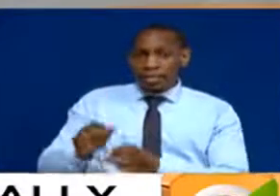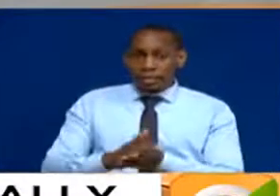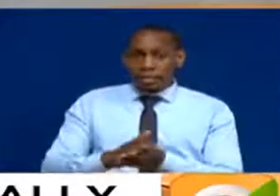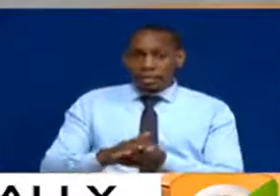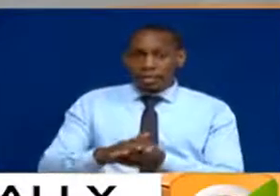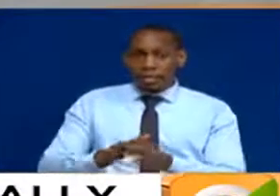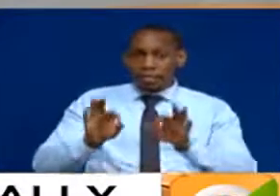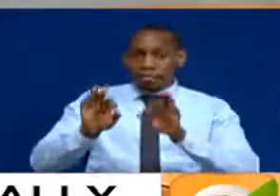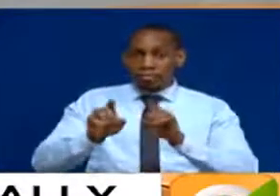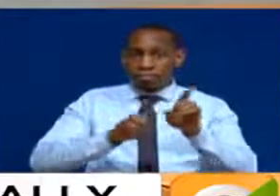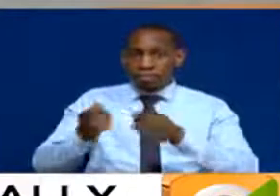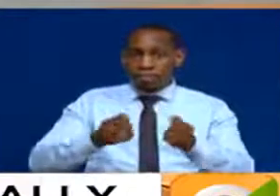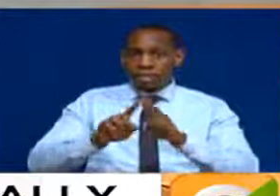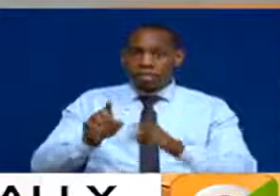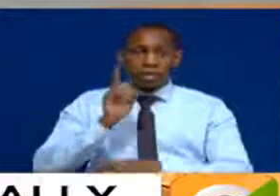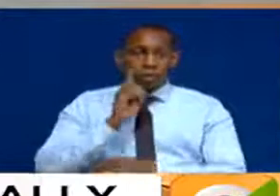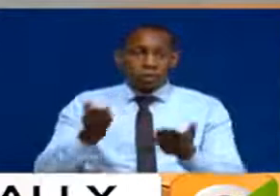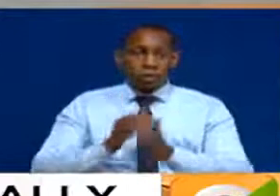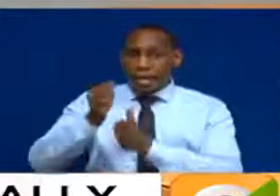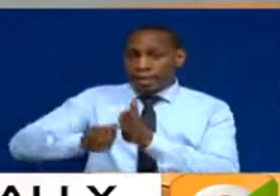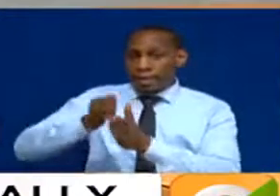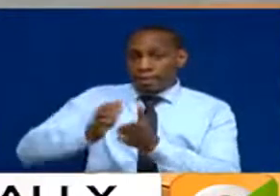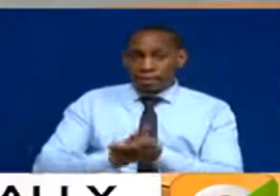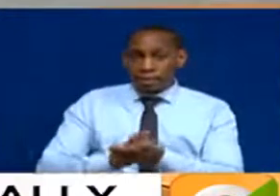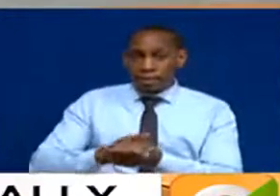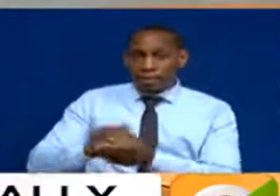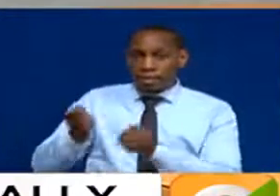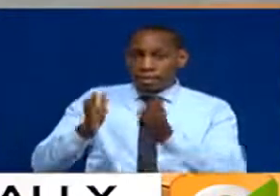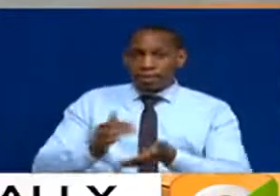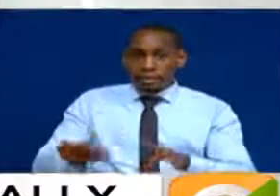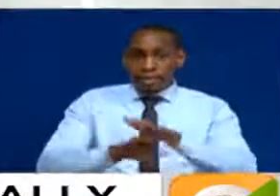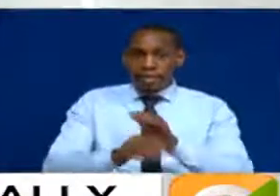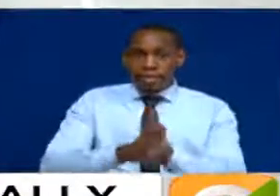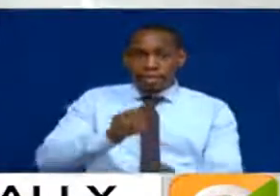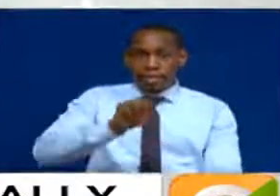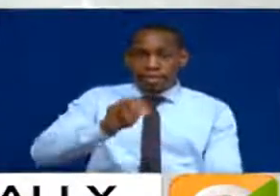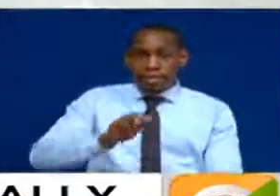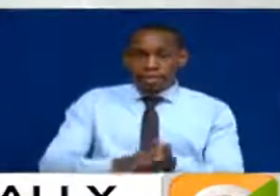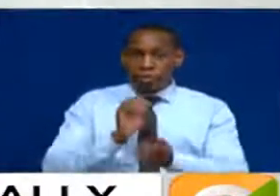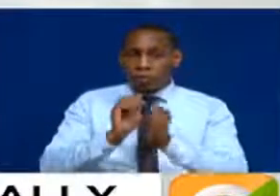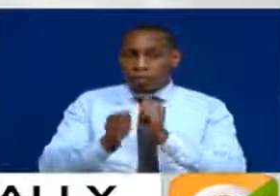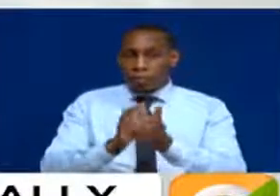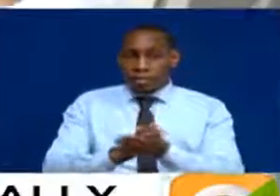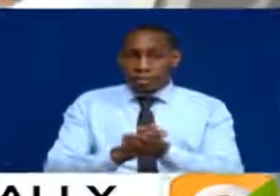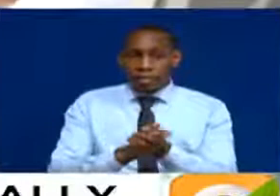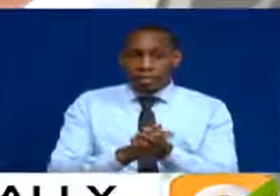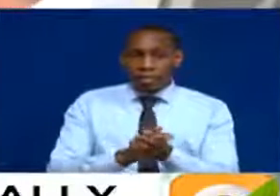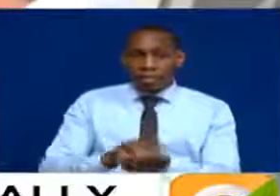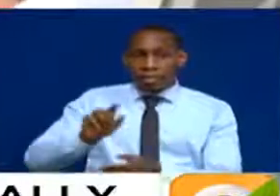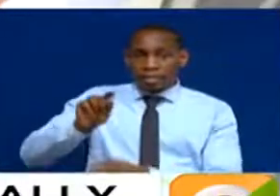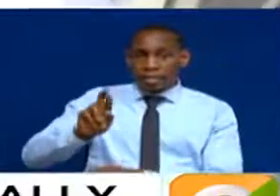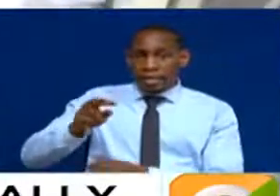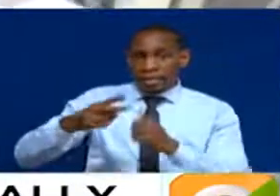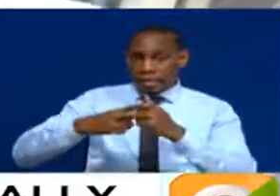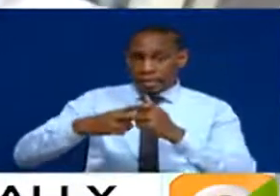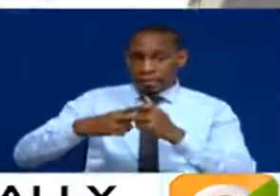Safari Classic Rally zooms off tomorrow in Naivasha. Tundo, navigated by Tim Jessop, will be competing in a Triumph